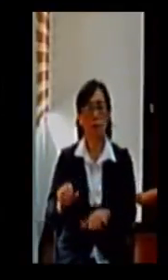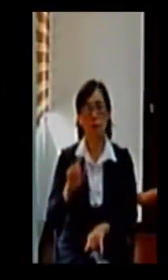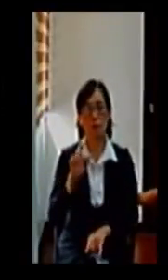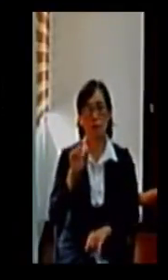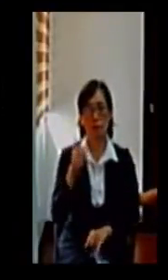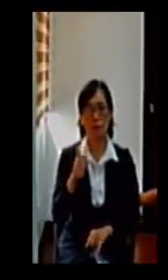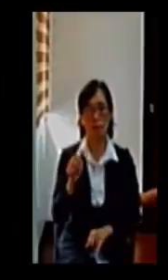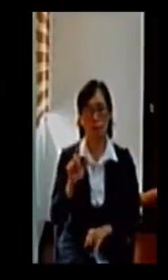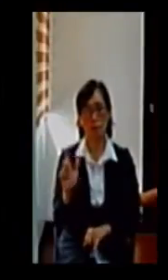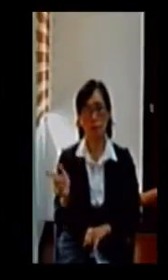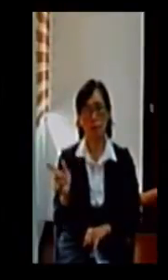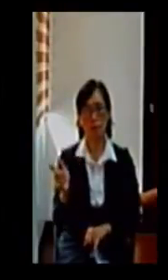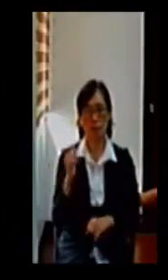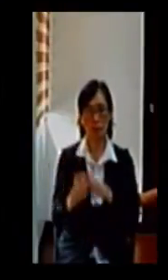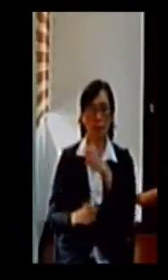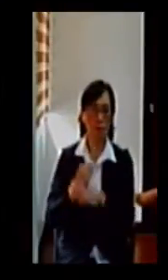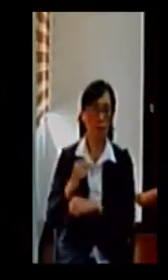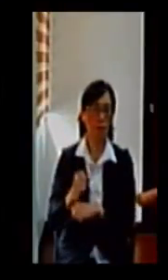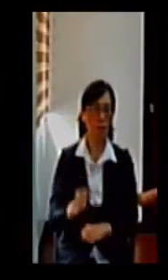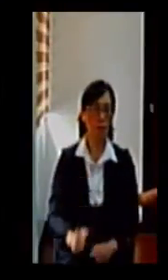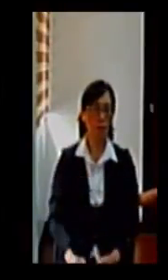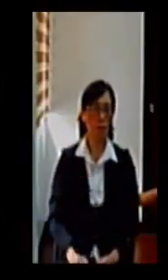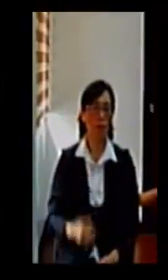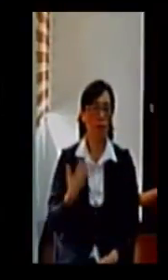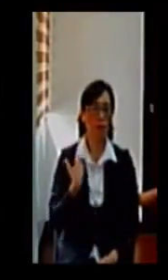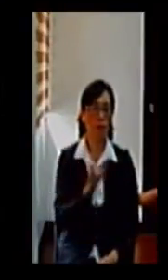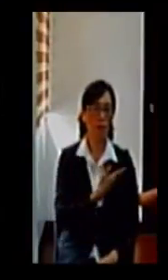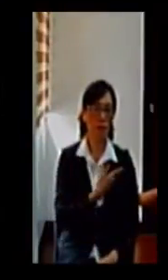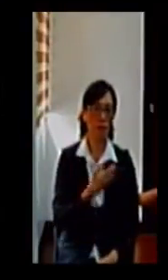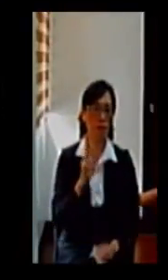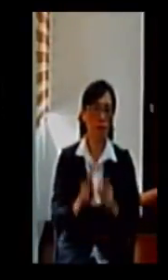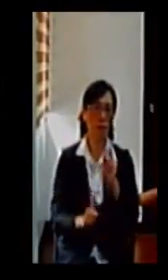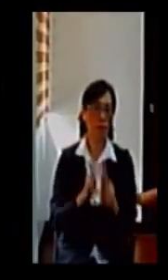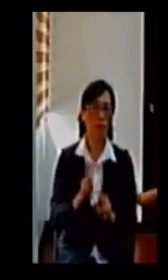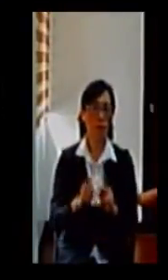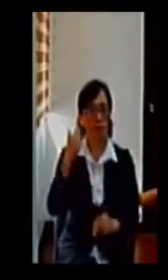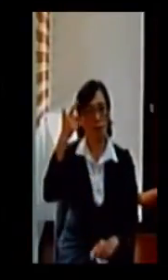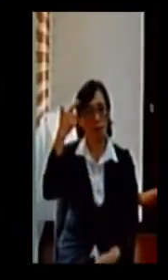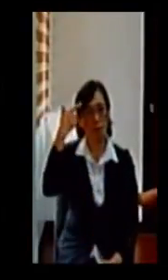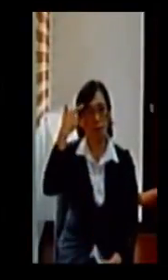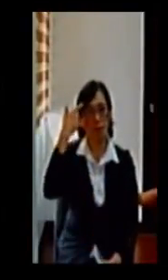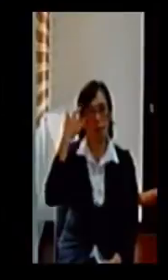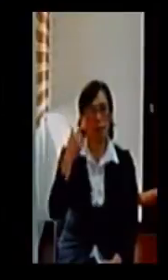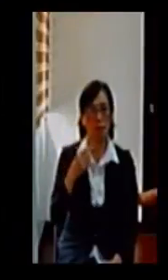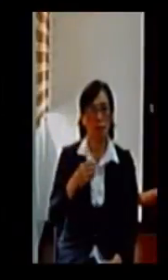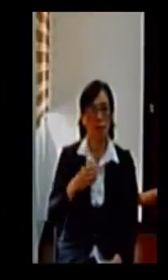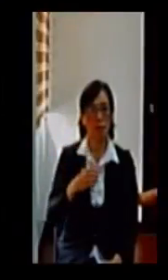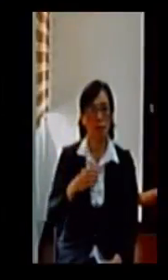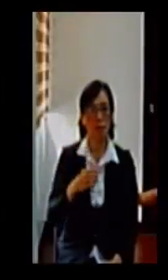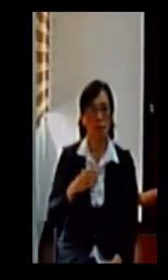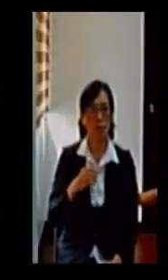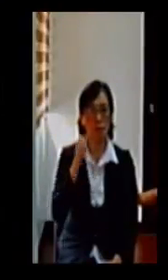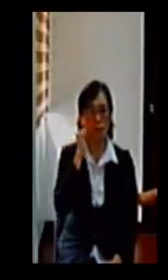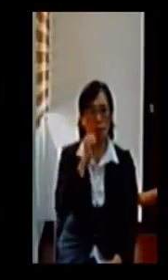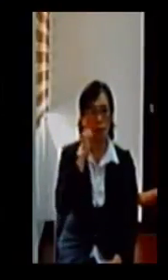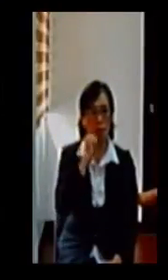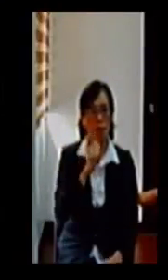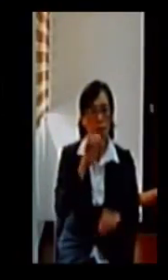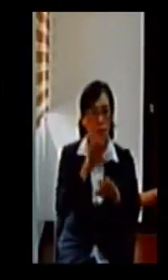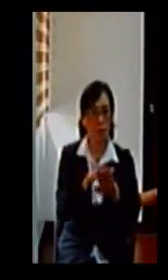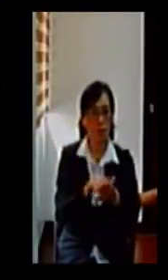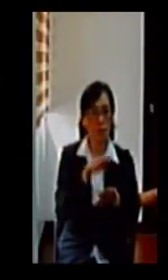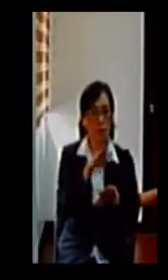Mm-hmm. But we as a people and government were all always slow to